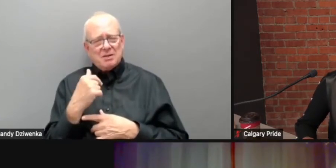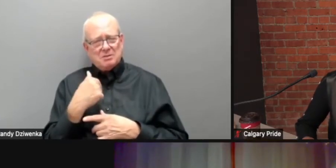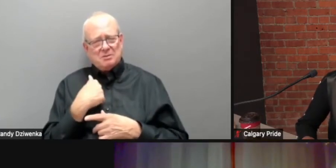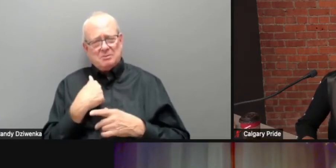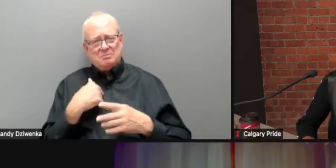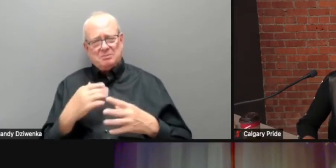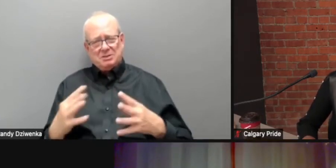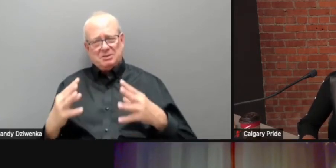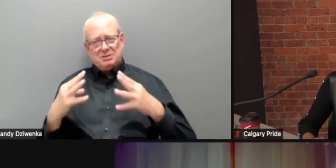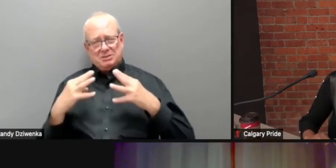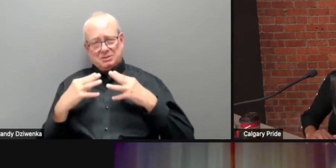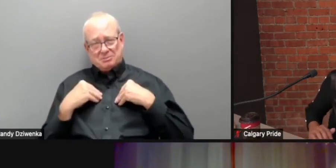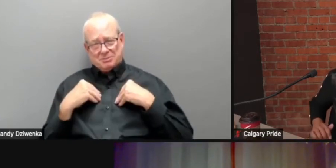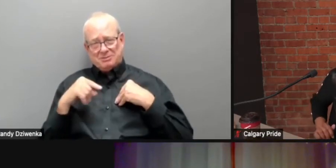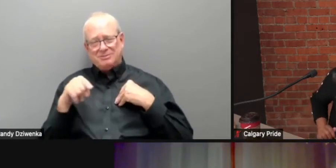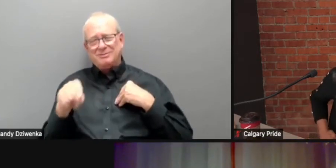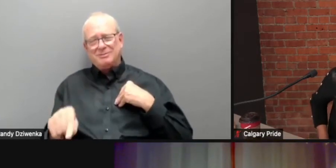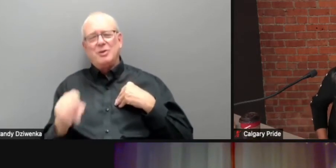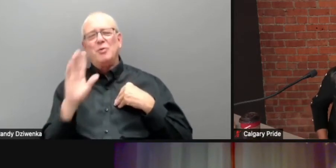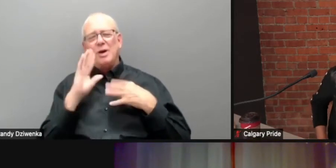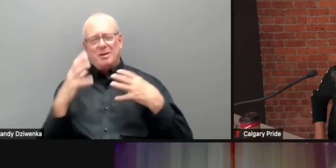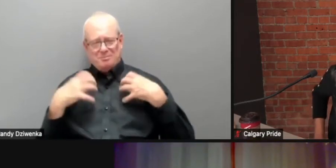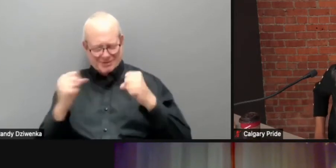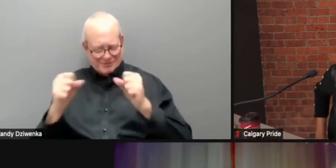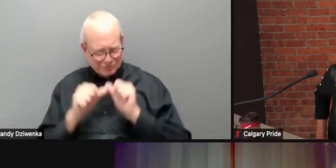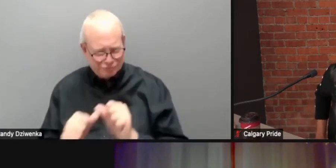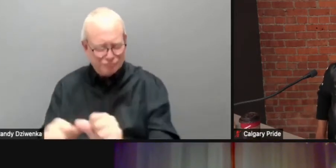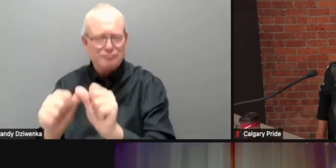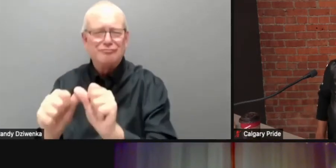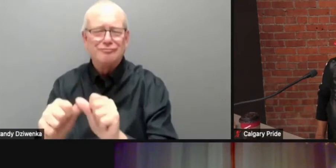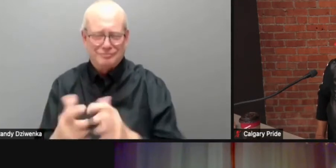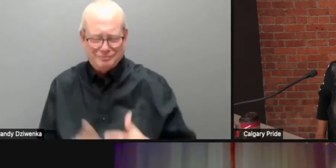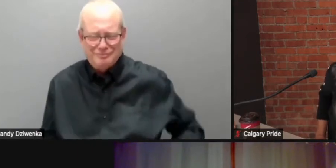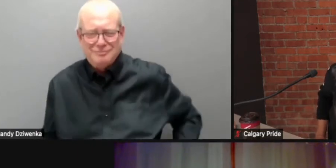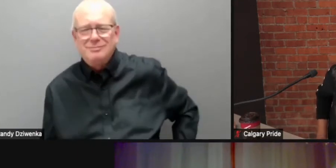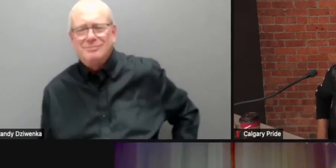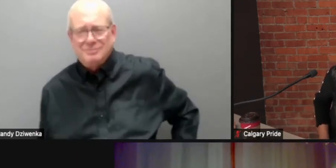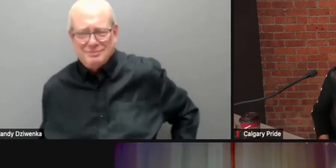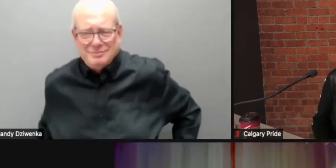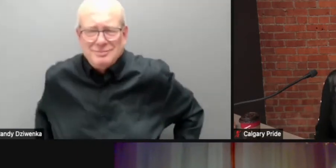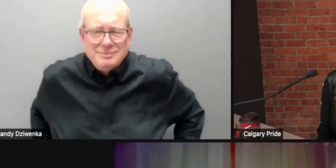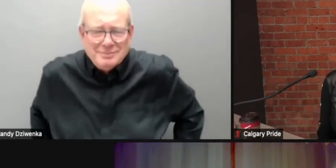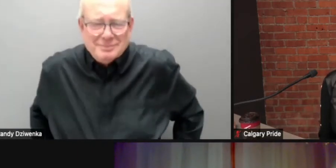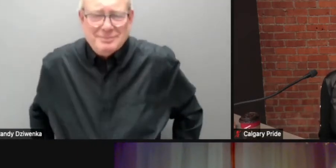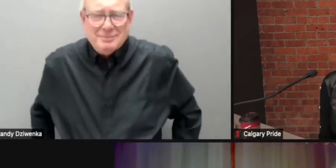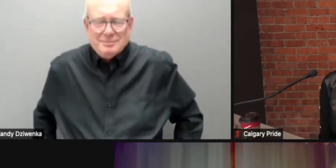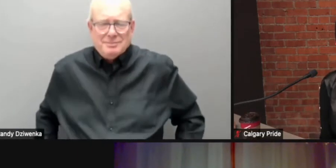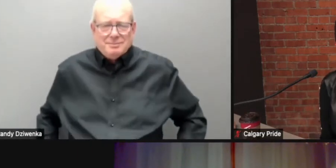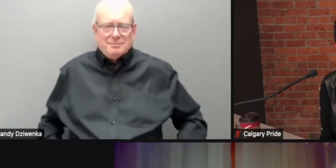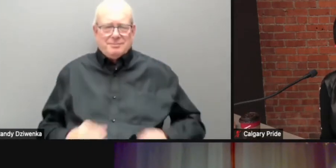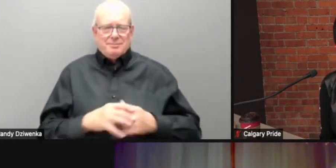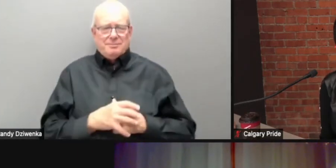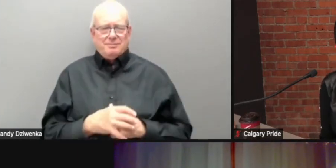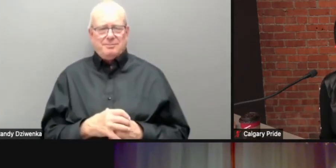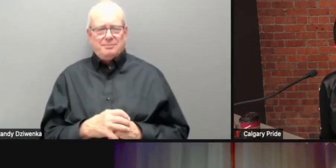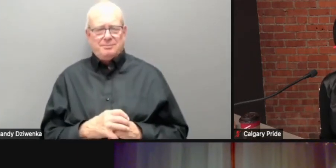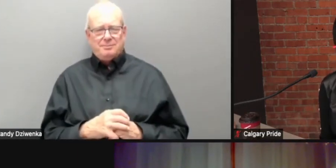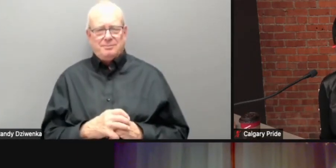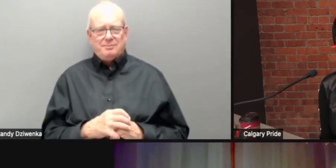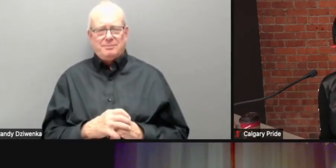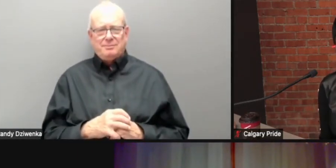that's a tweetable moment right there, what you just said about the parents and their role, because I feel like